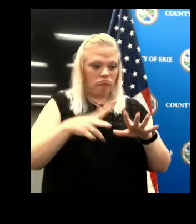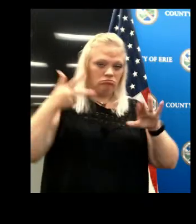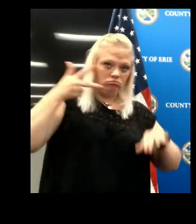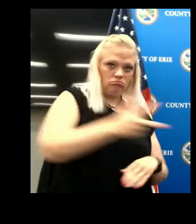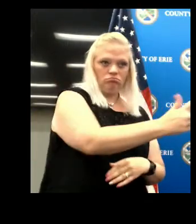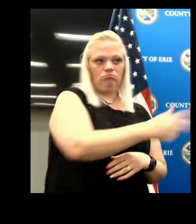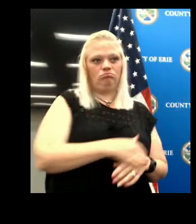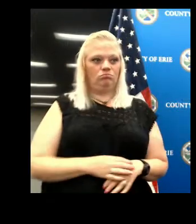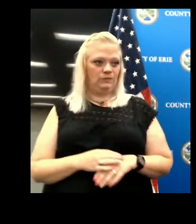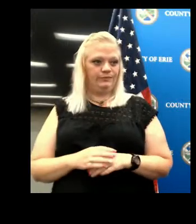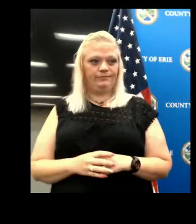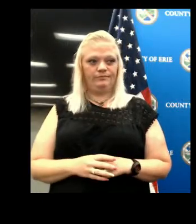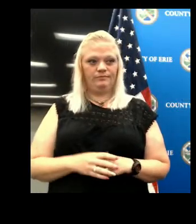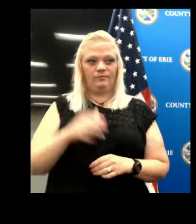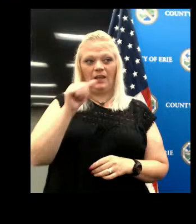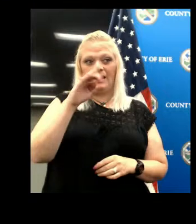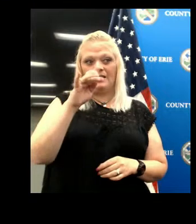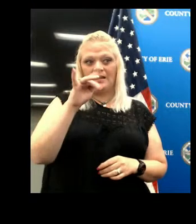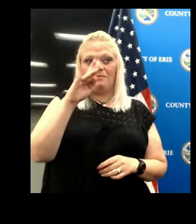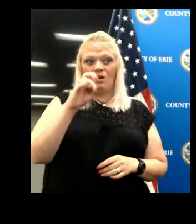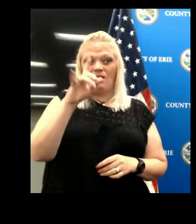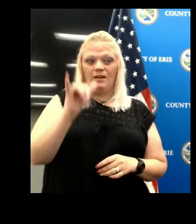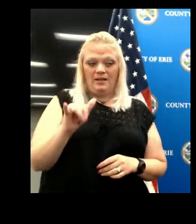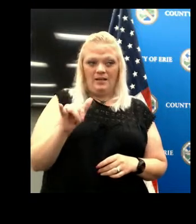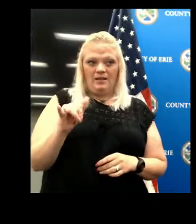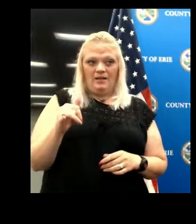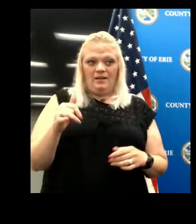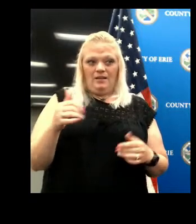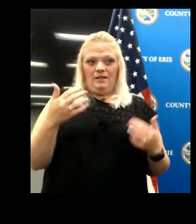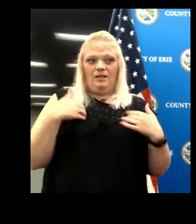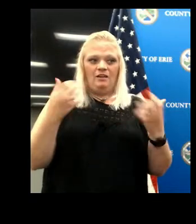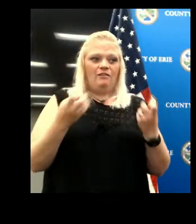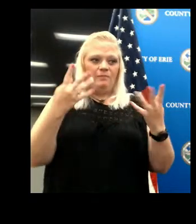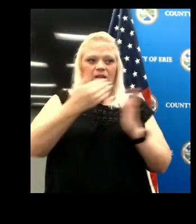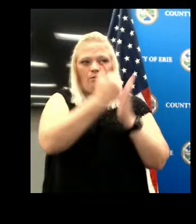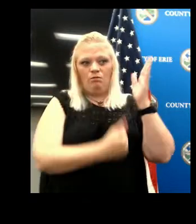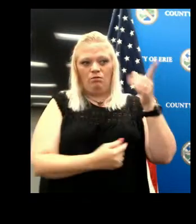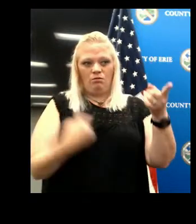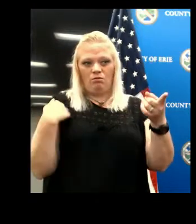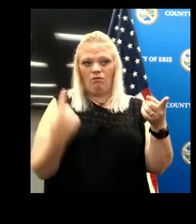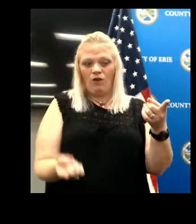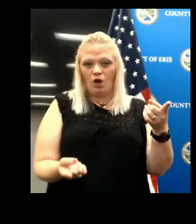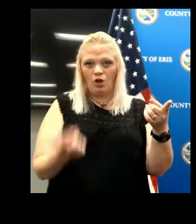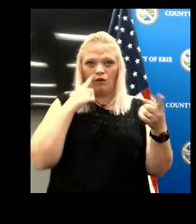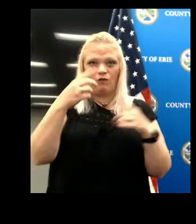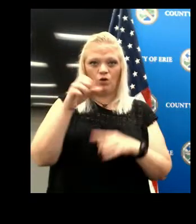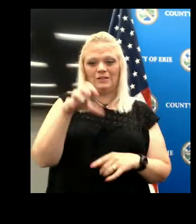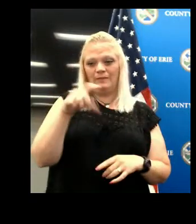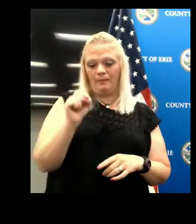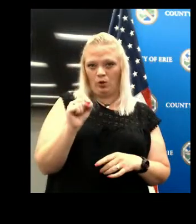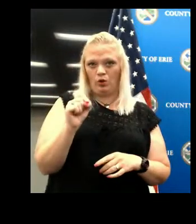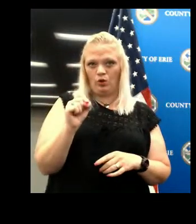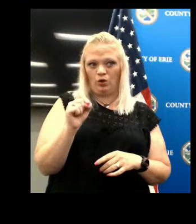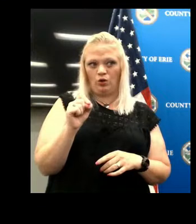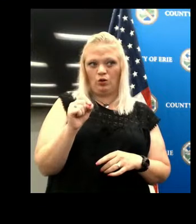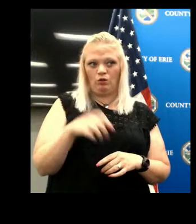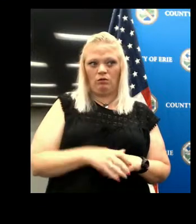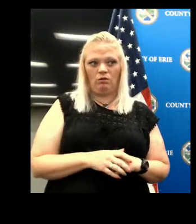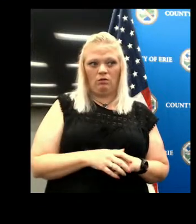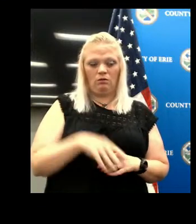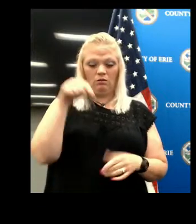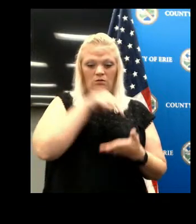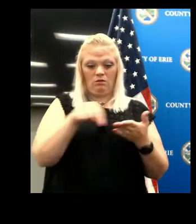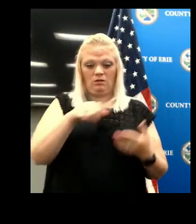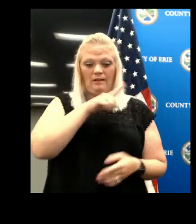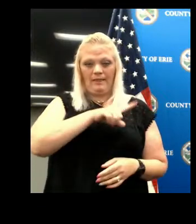out. Antibody test sites, we've got a number of them scheduled so far for the month of September. One this